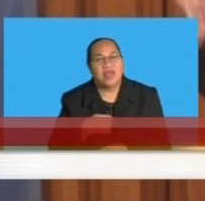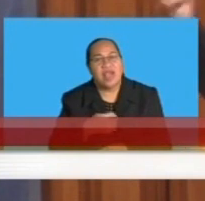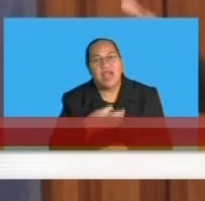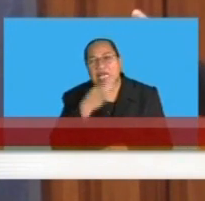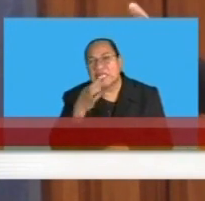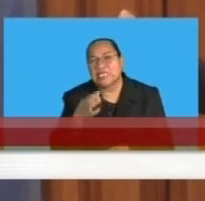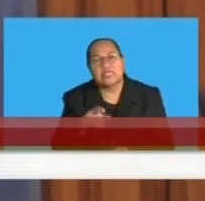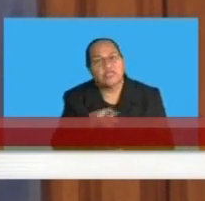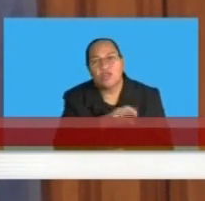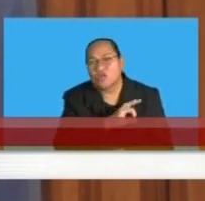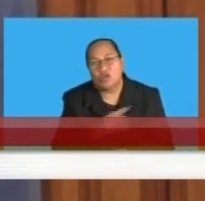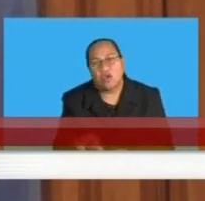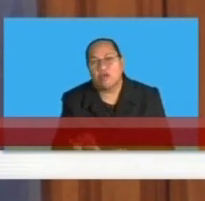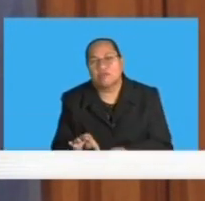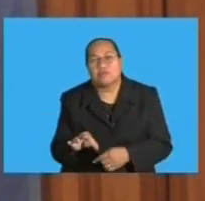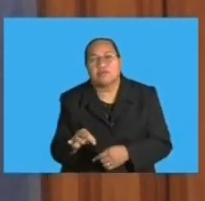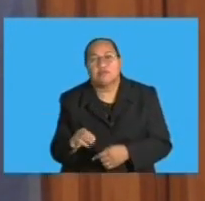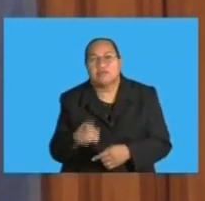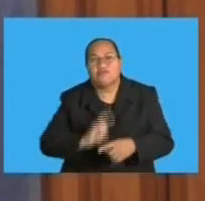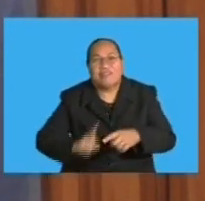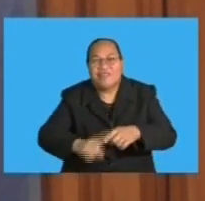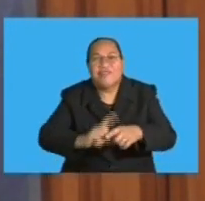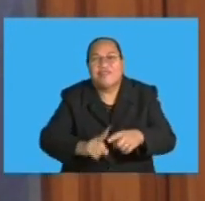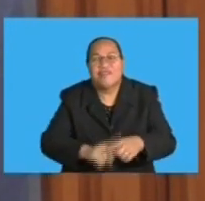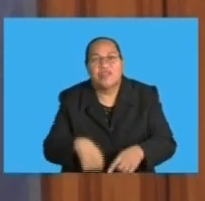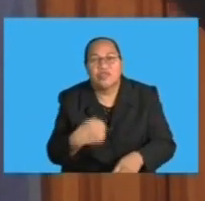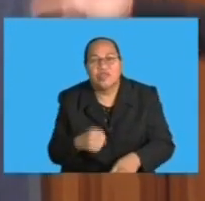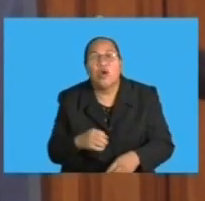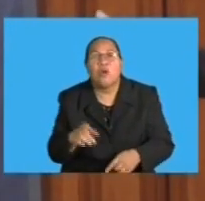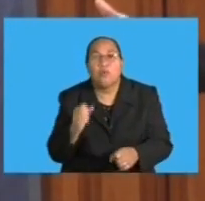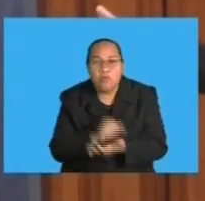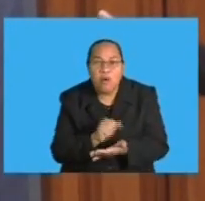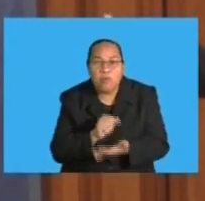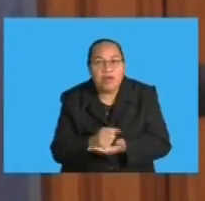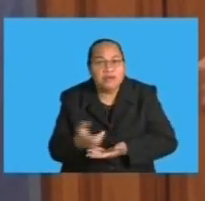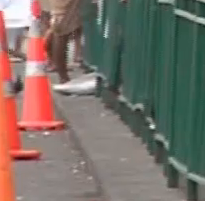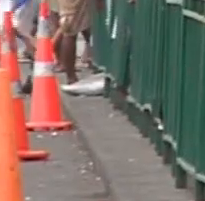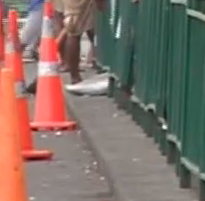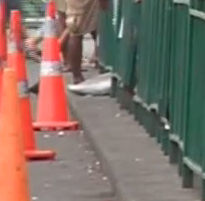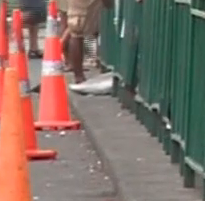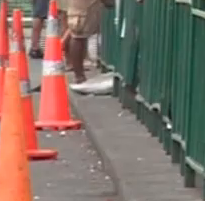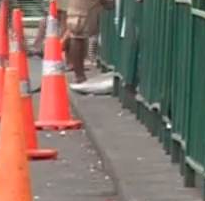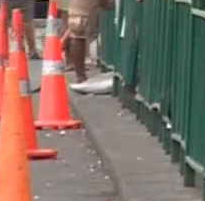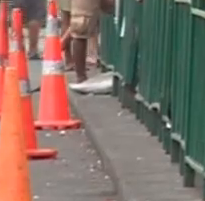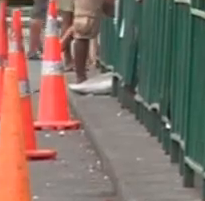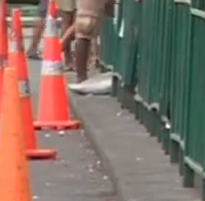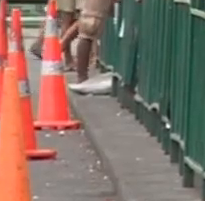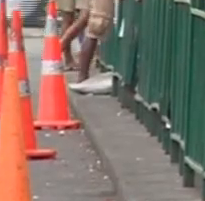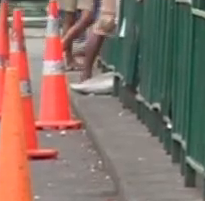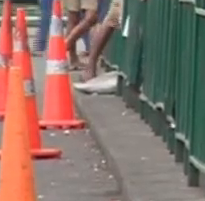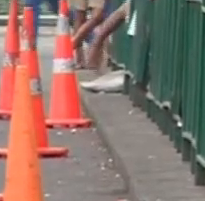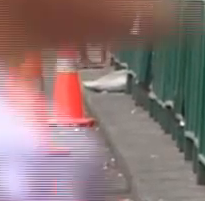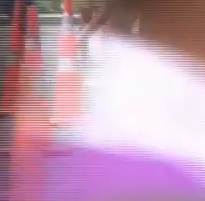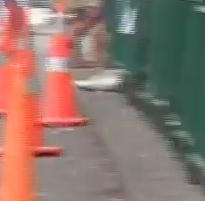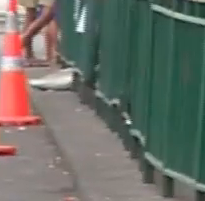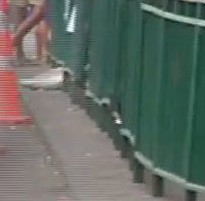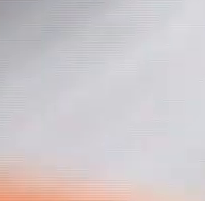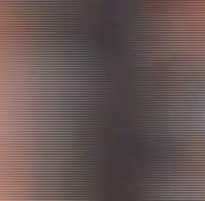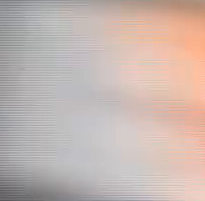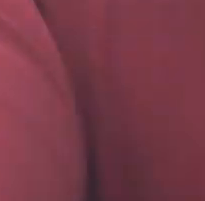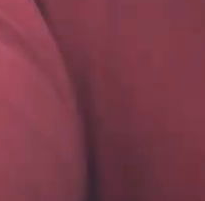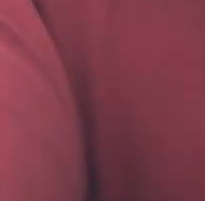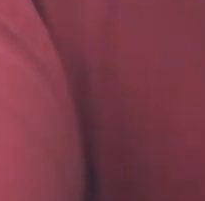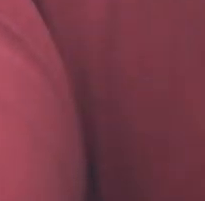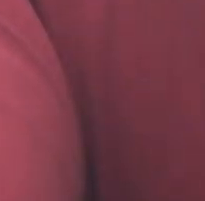fast-tracked. Let's, go through the proper consultation process, refer it to the standing committee. There was, however, an economic argument